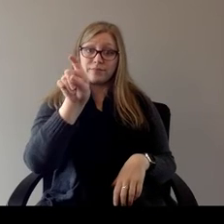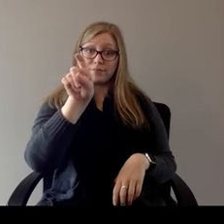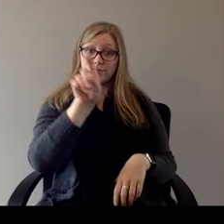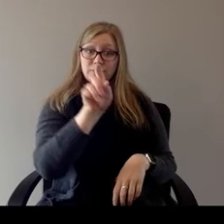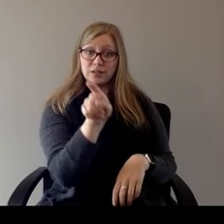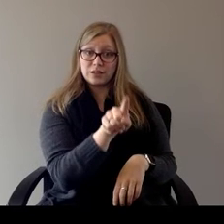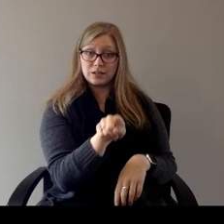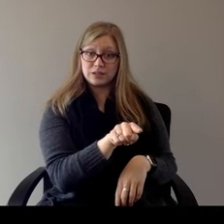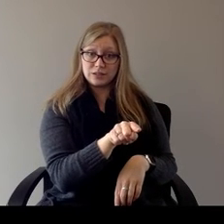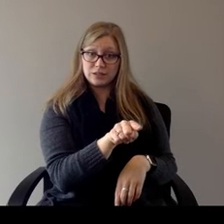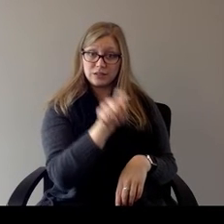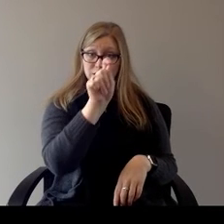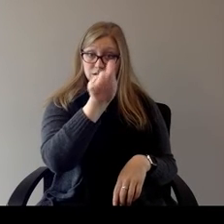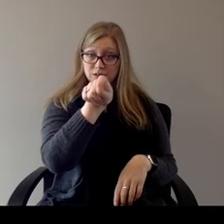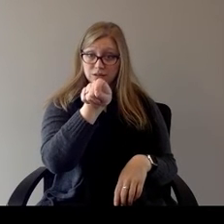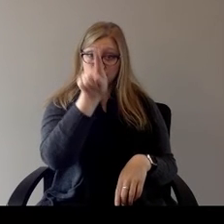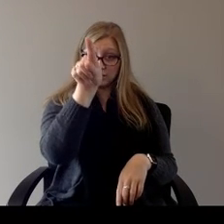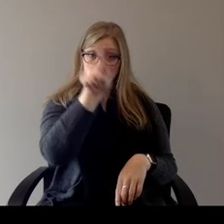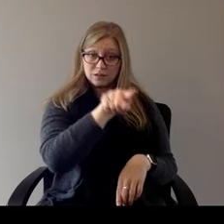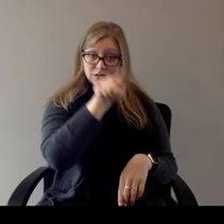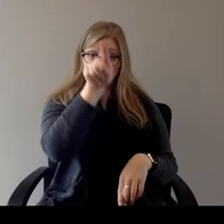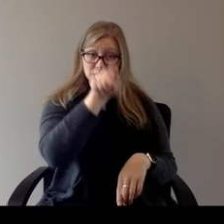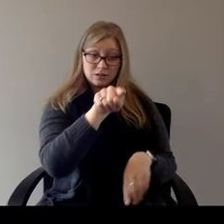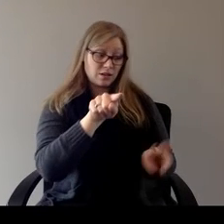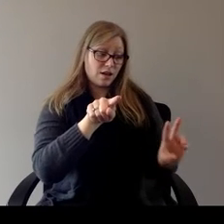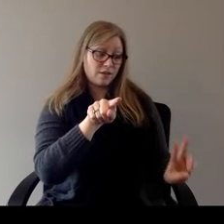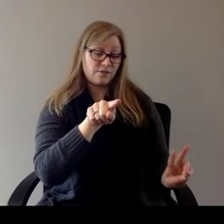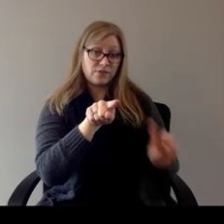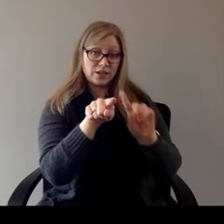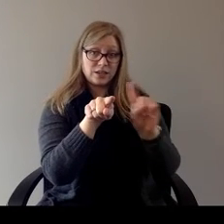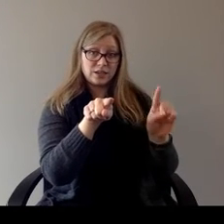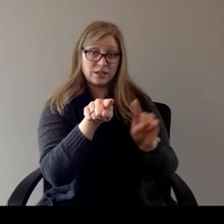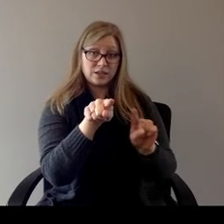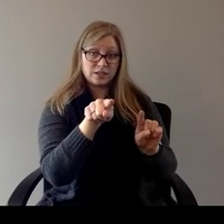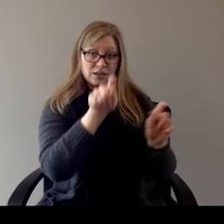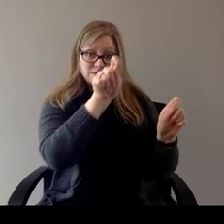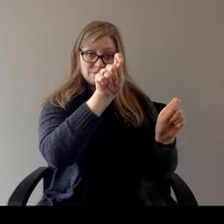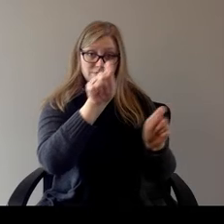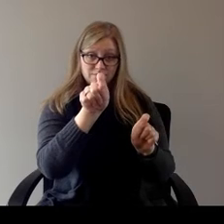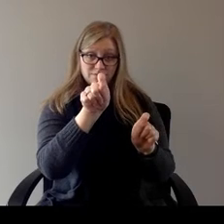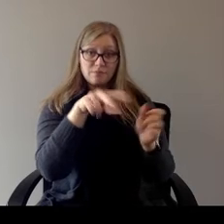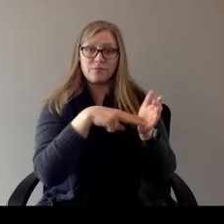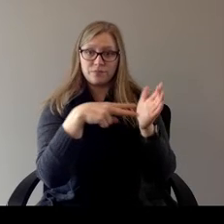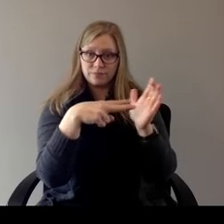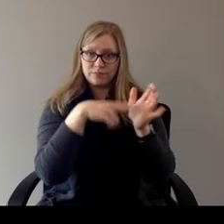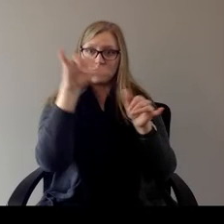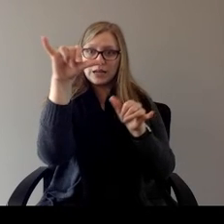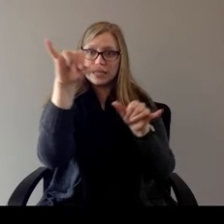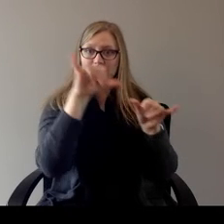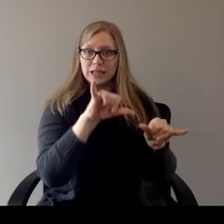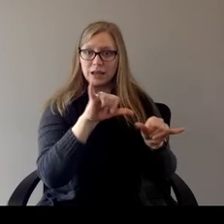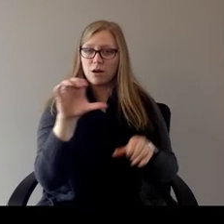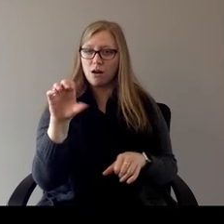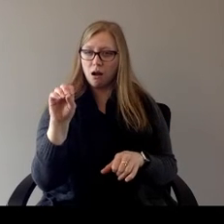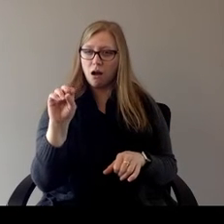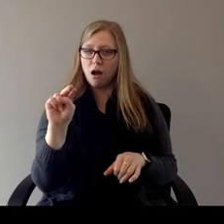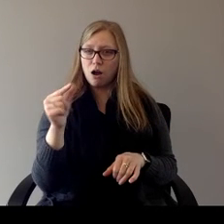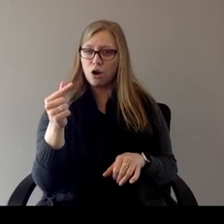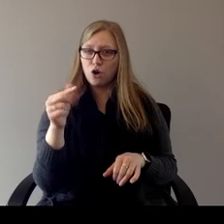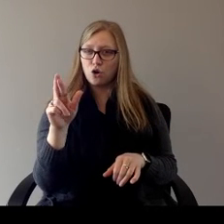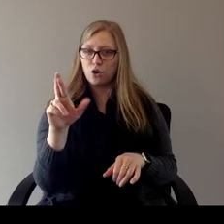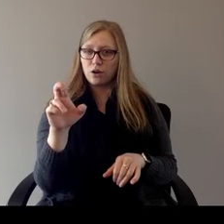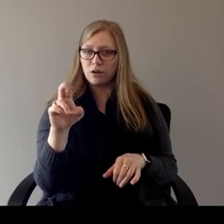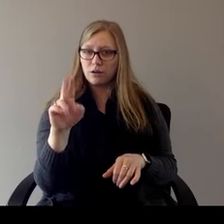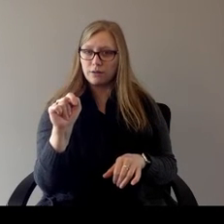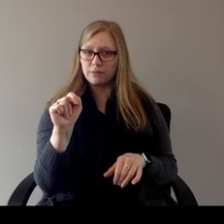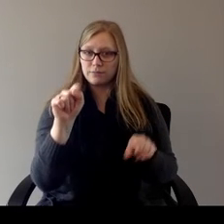tick mark. So VZ is going to be also the same length. And you